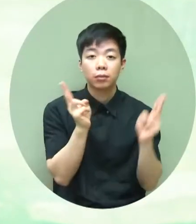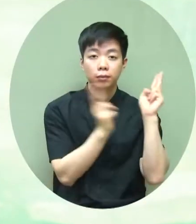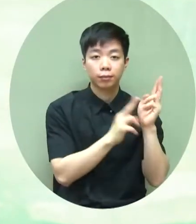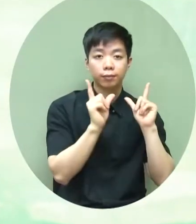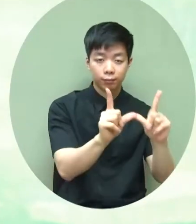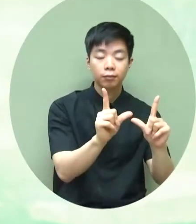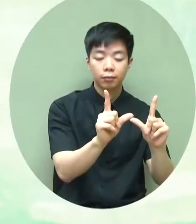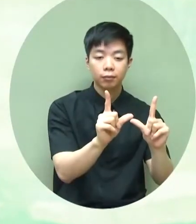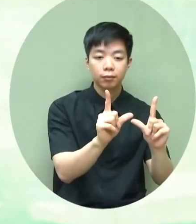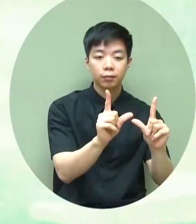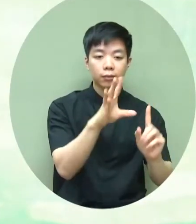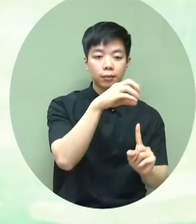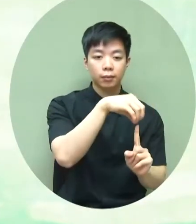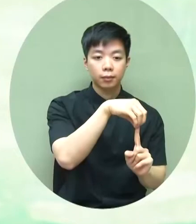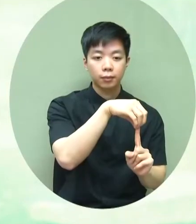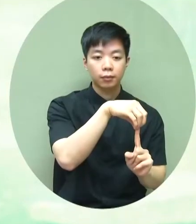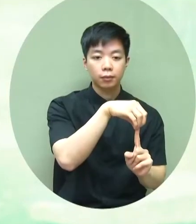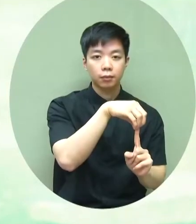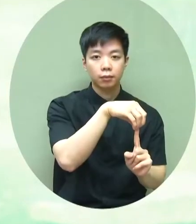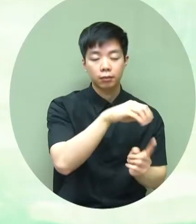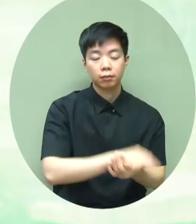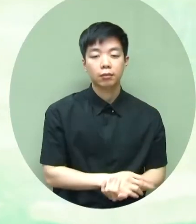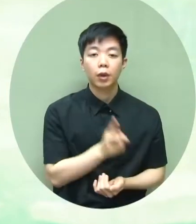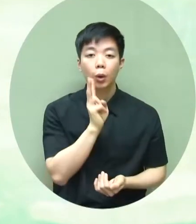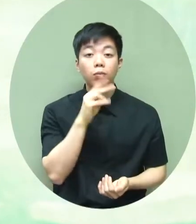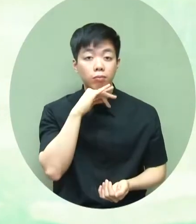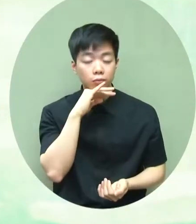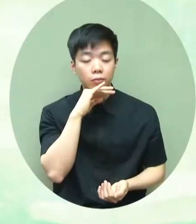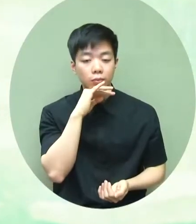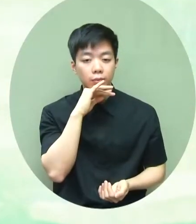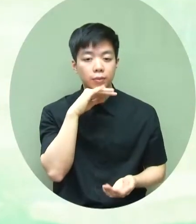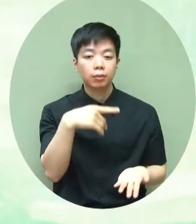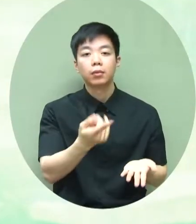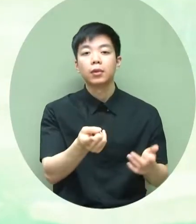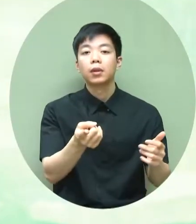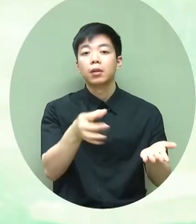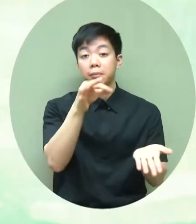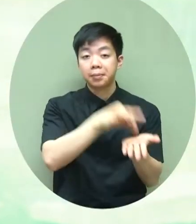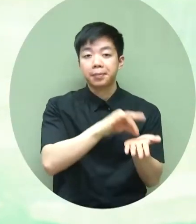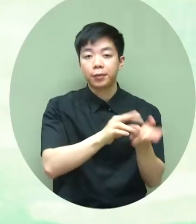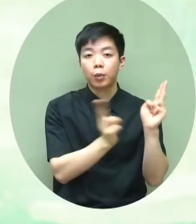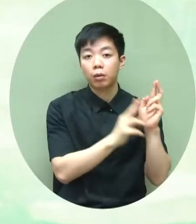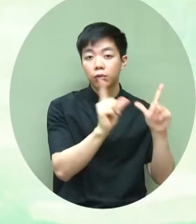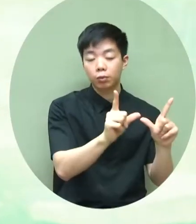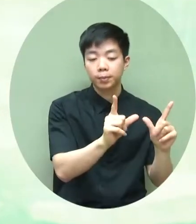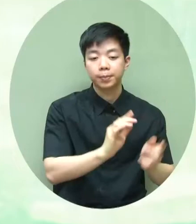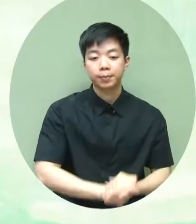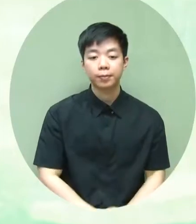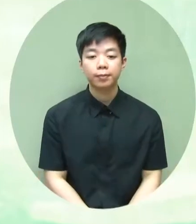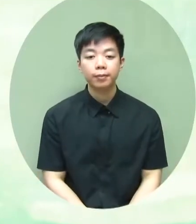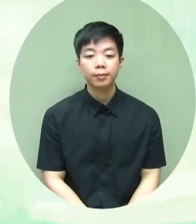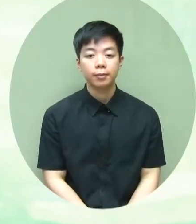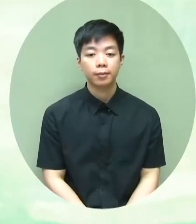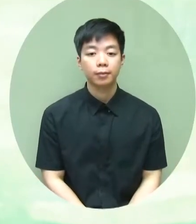In fact, the same prices have been set for the same destinations starting from Mong Kok East,